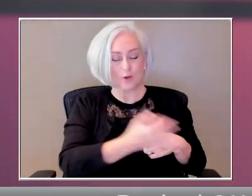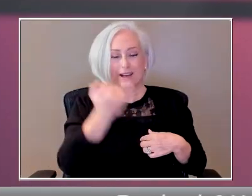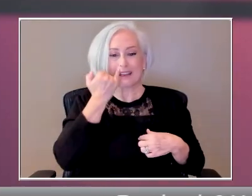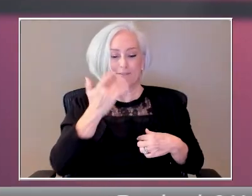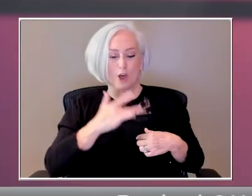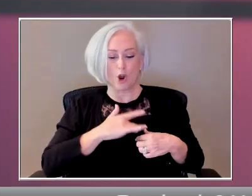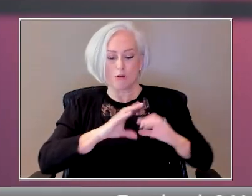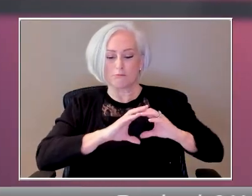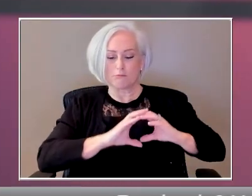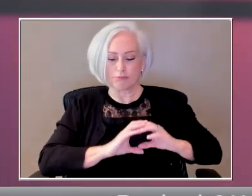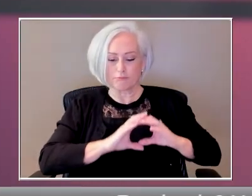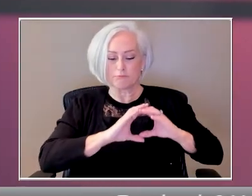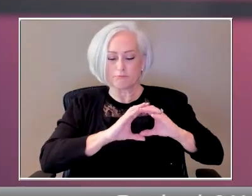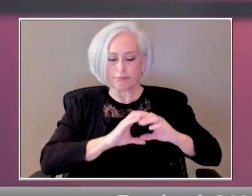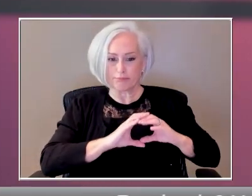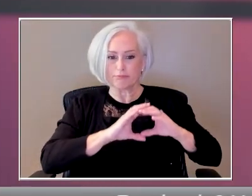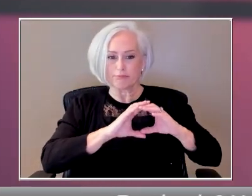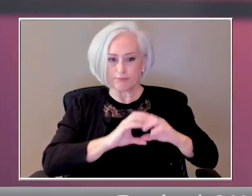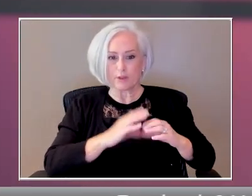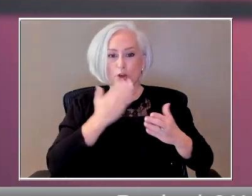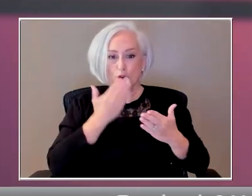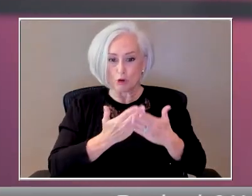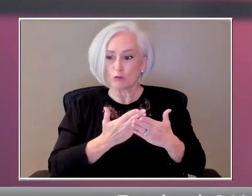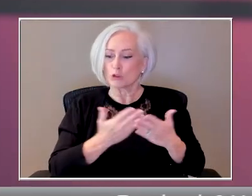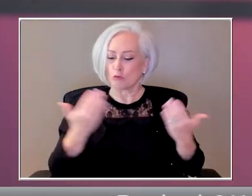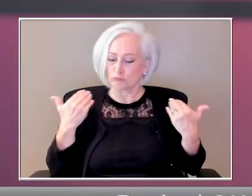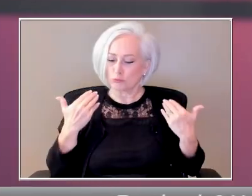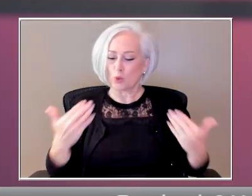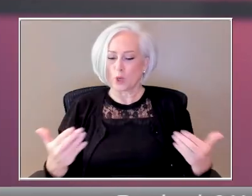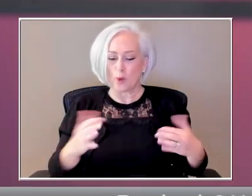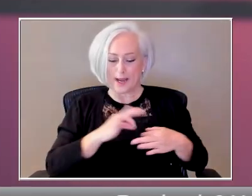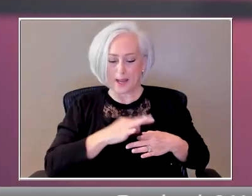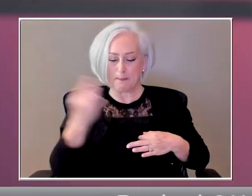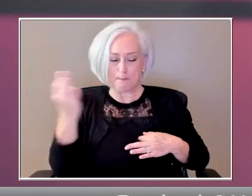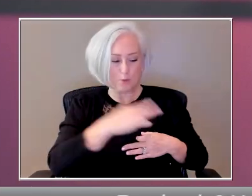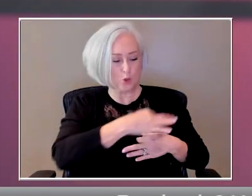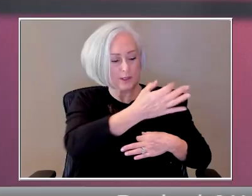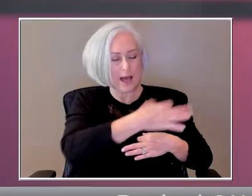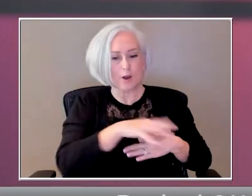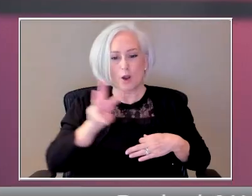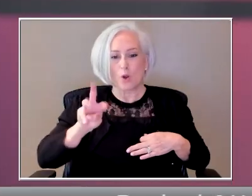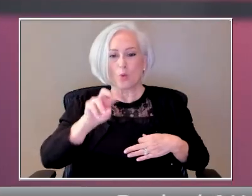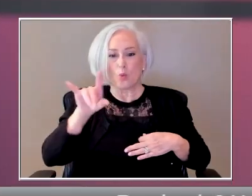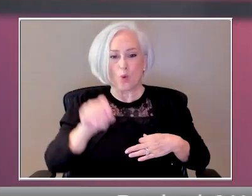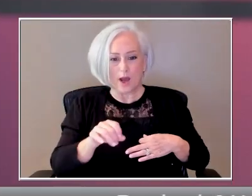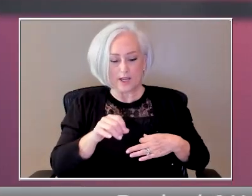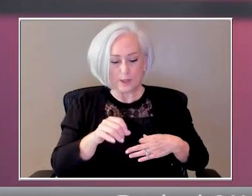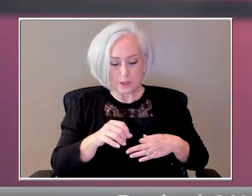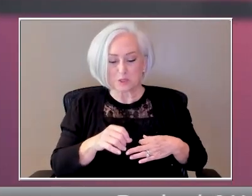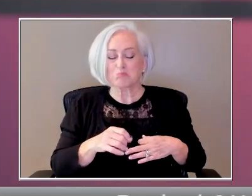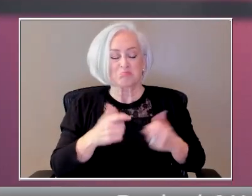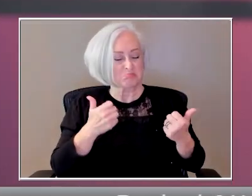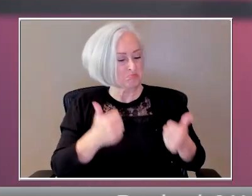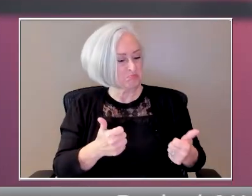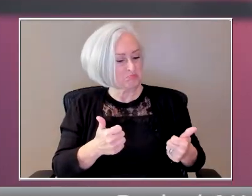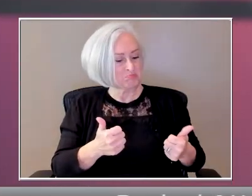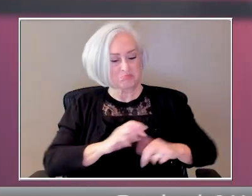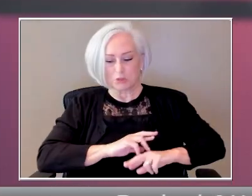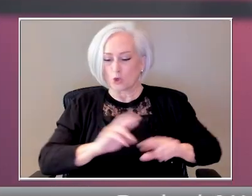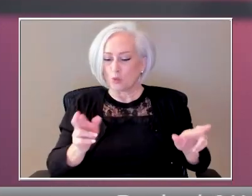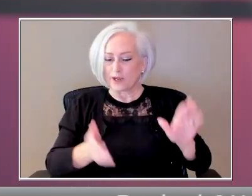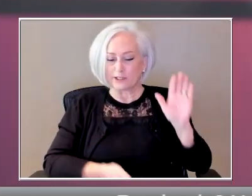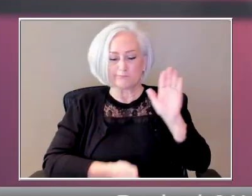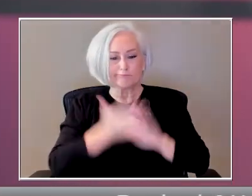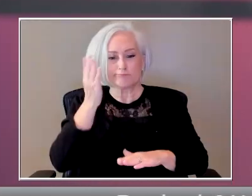we took Luke's pacing wires out. And I visited with him early in the afternoon and said, "You're on pace to get home for the Super Bowl this